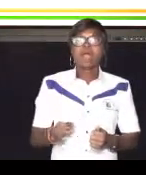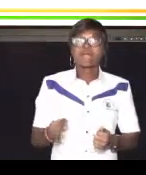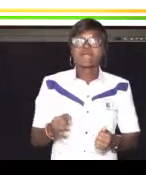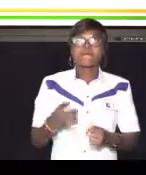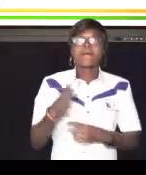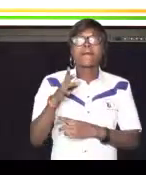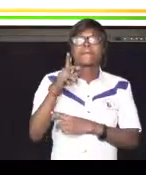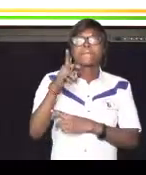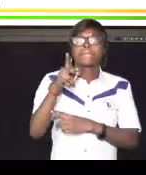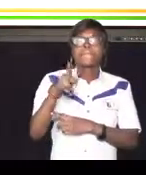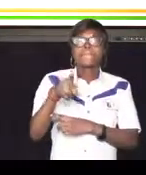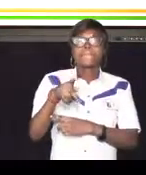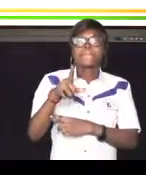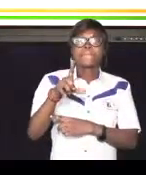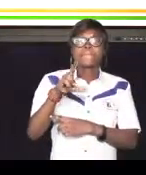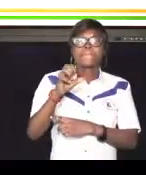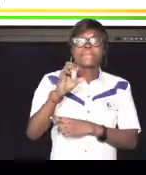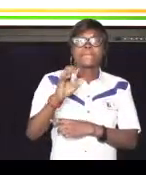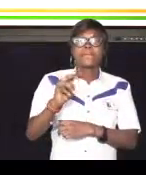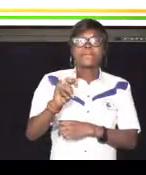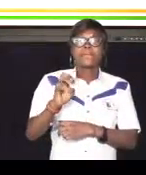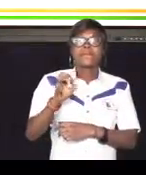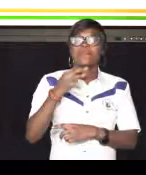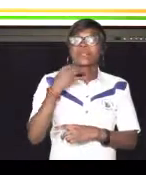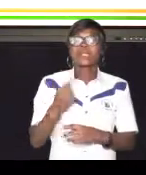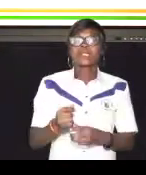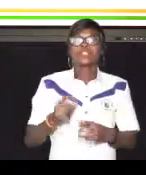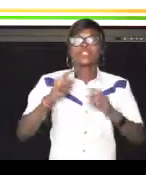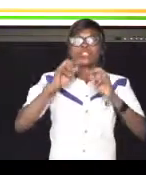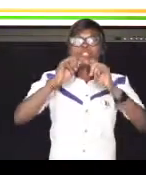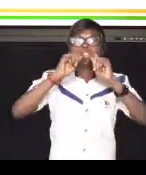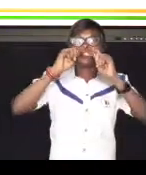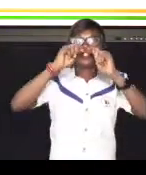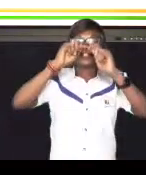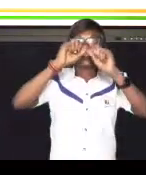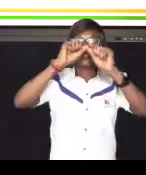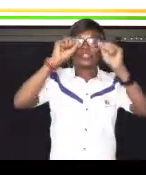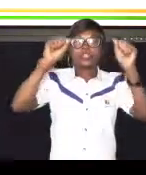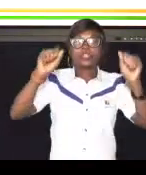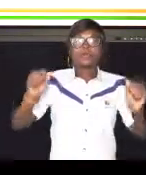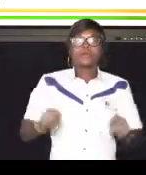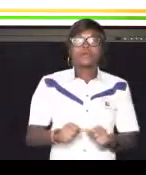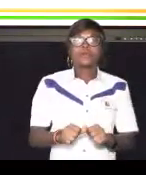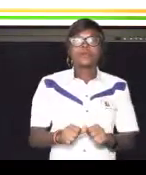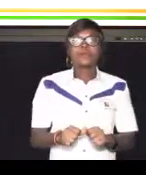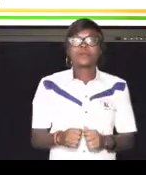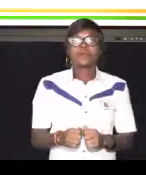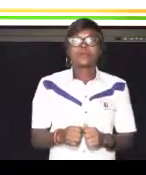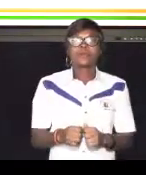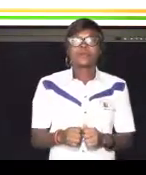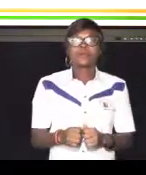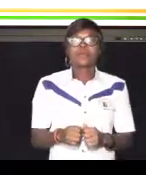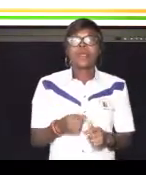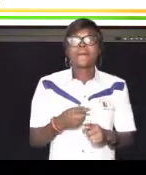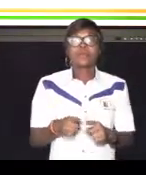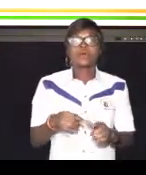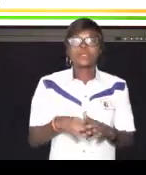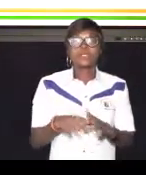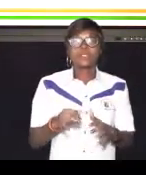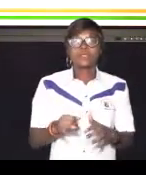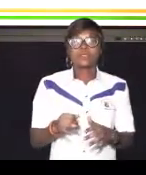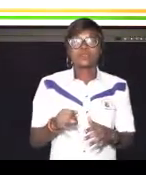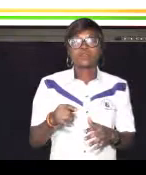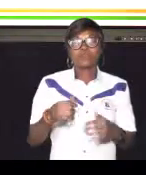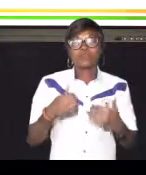come across area of plane shapes at one point or the other in your learning journey so far.